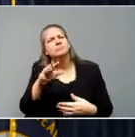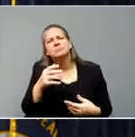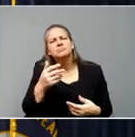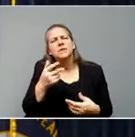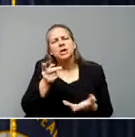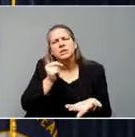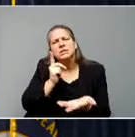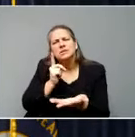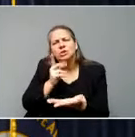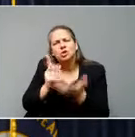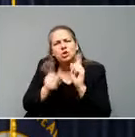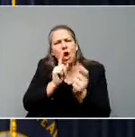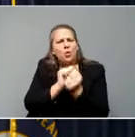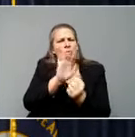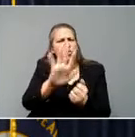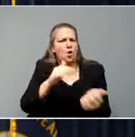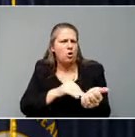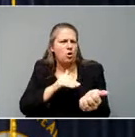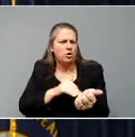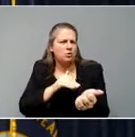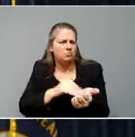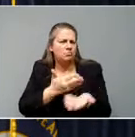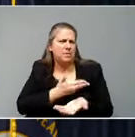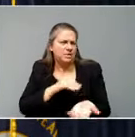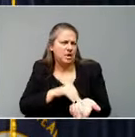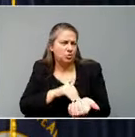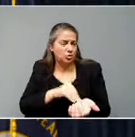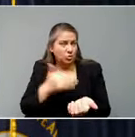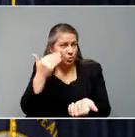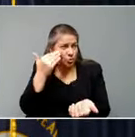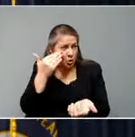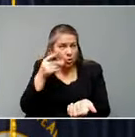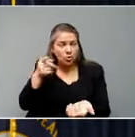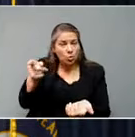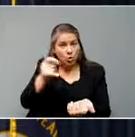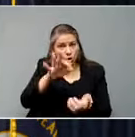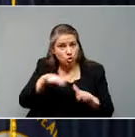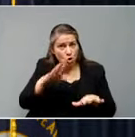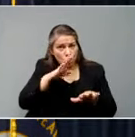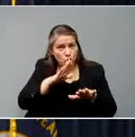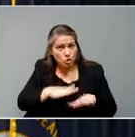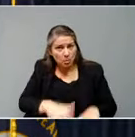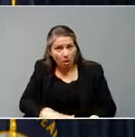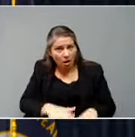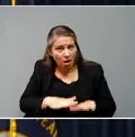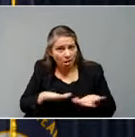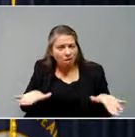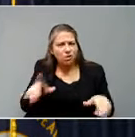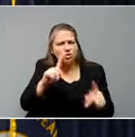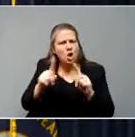your pediatricians. I mean, that's a lifeline when your kids are small. Talk to people that you trust.